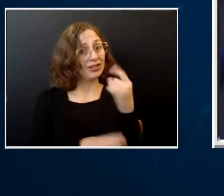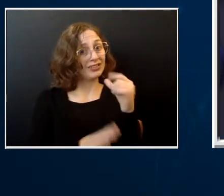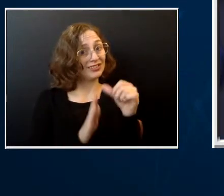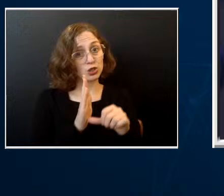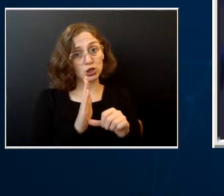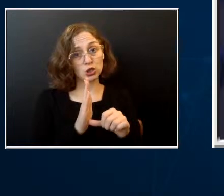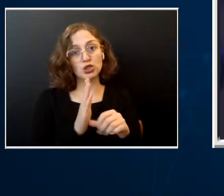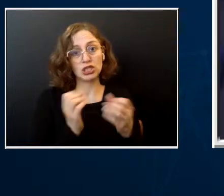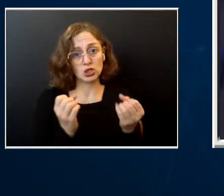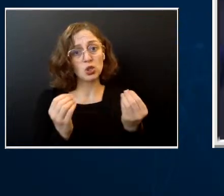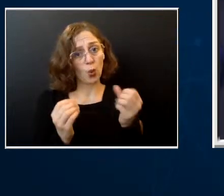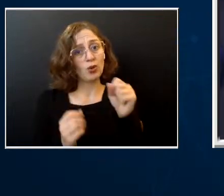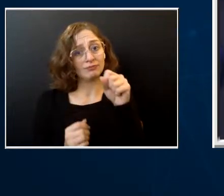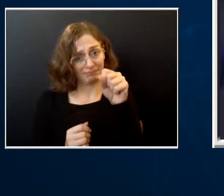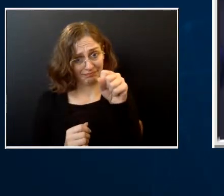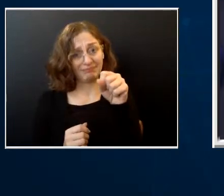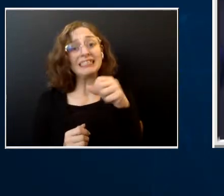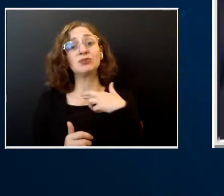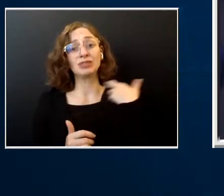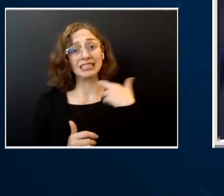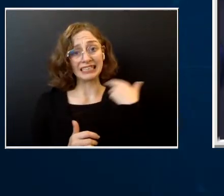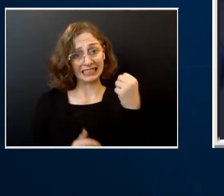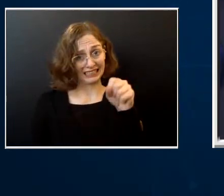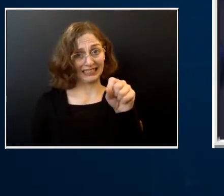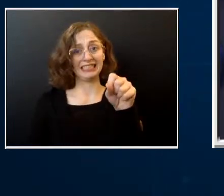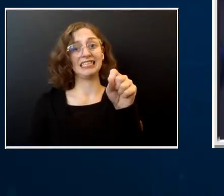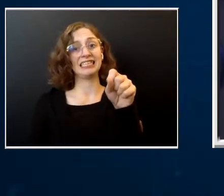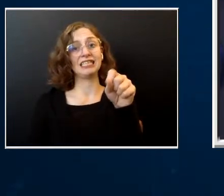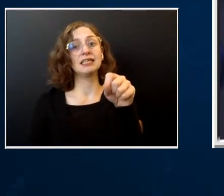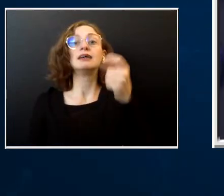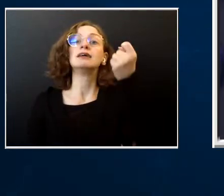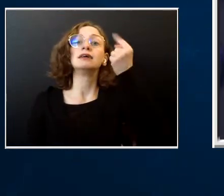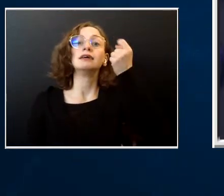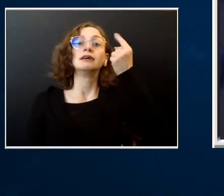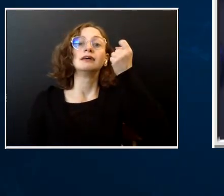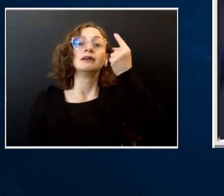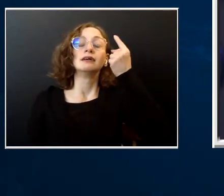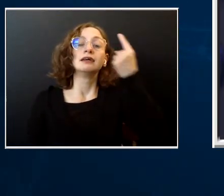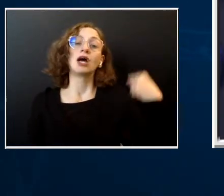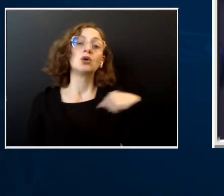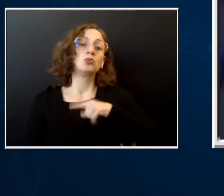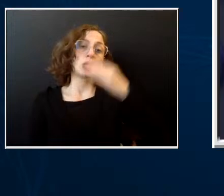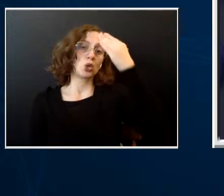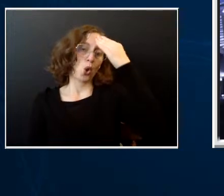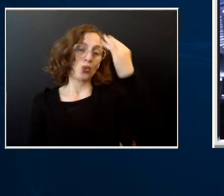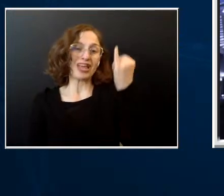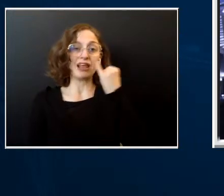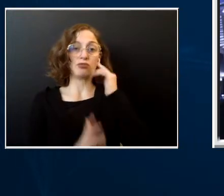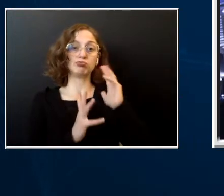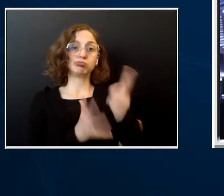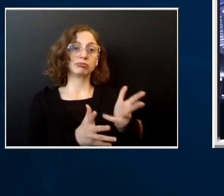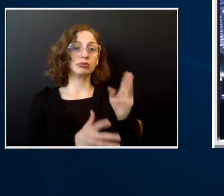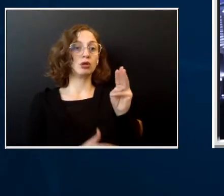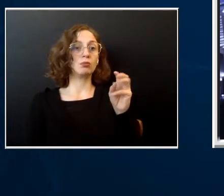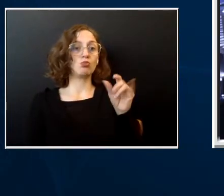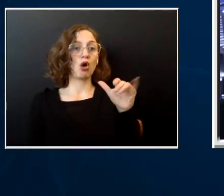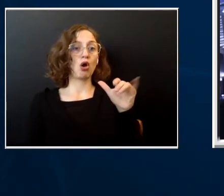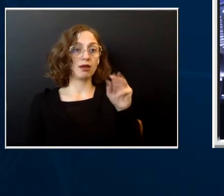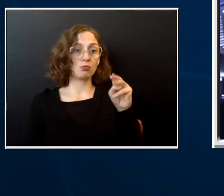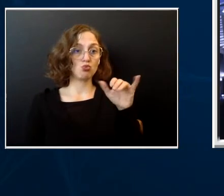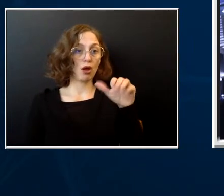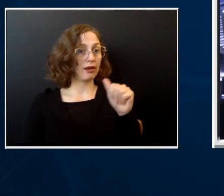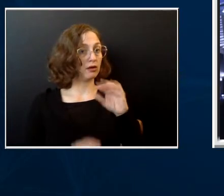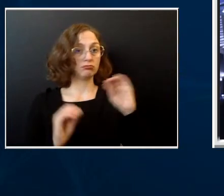it is risky. However, we know that untreated moya will proceed in all likelihood, and especially in